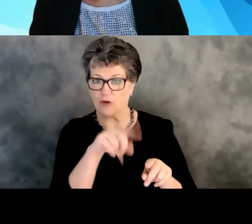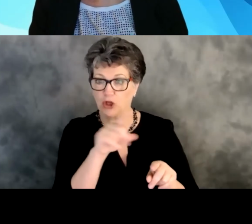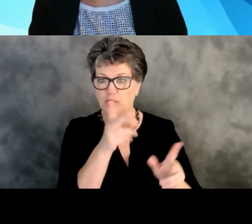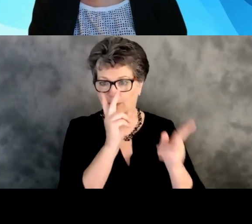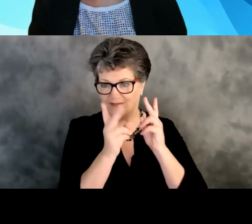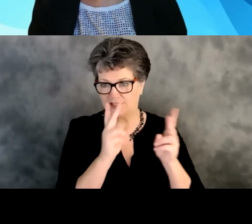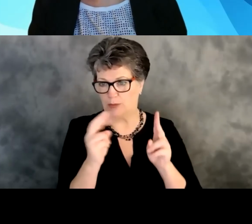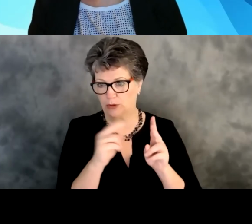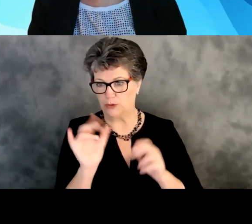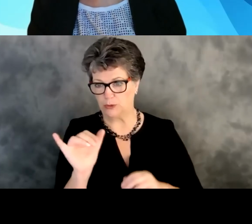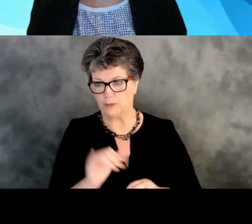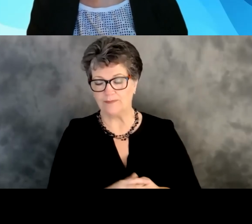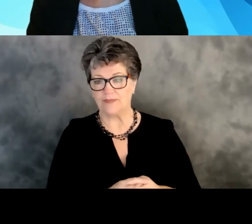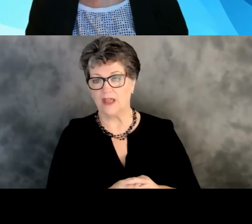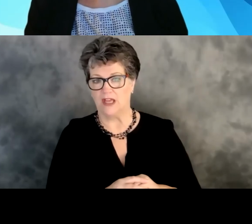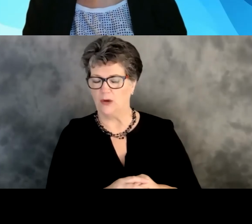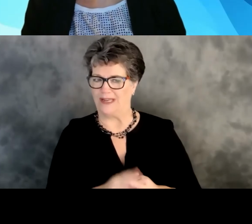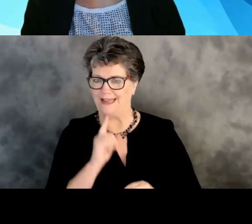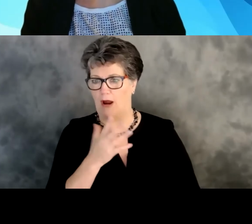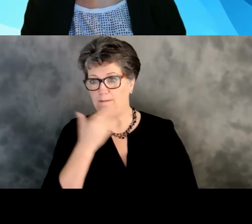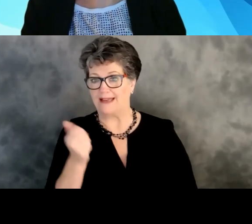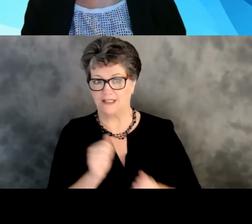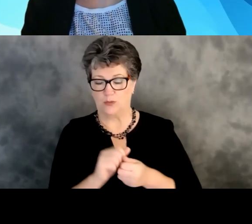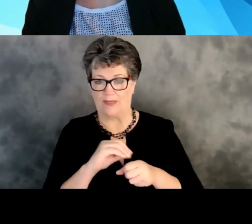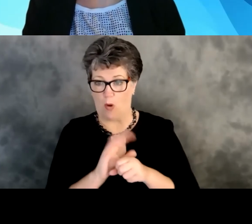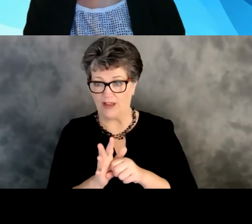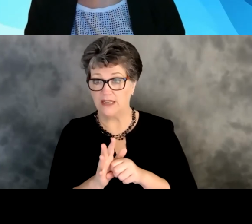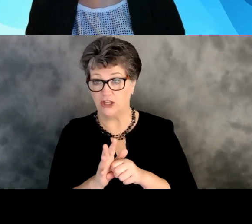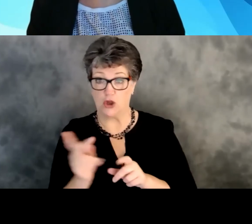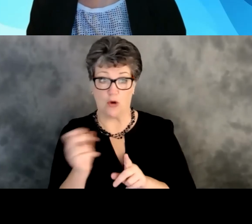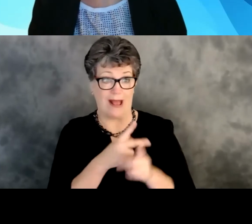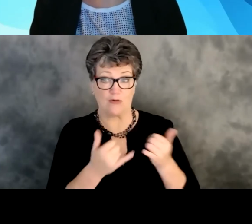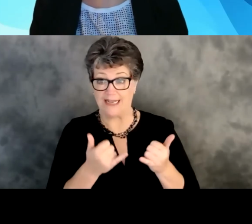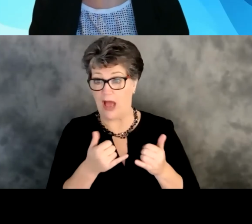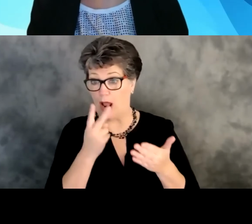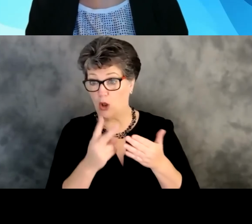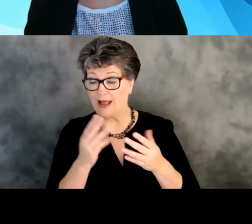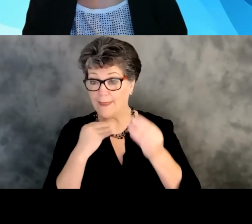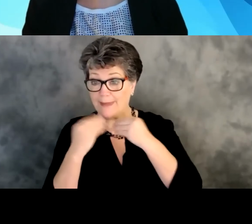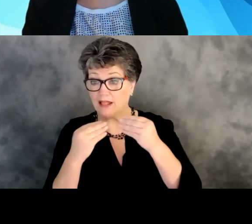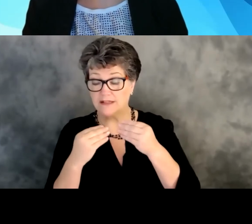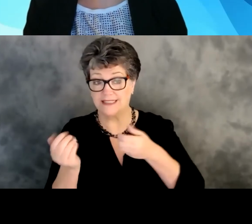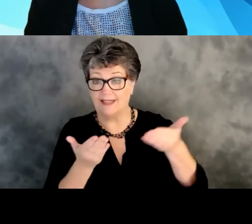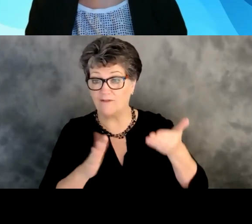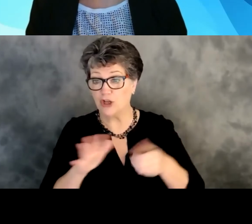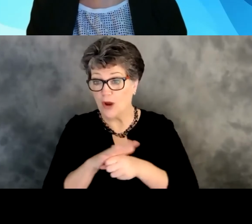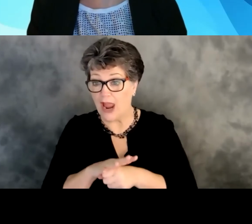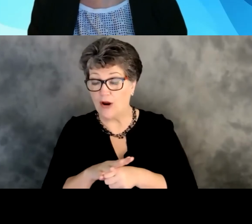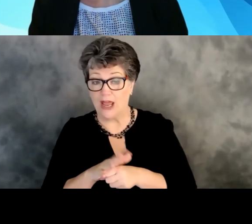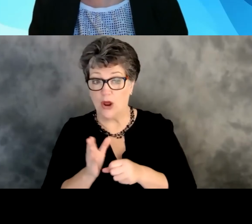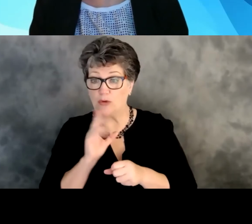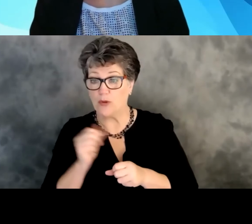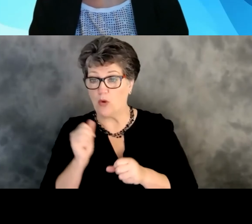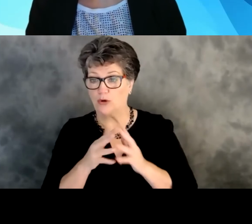And so we did our level best with that in COVID to show, and you can go back right now and look at the meals delivered in your area through Older Americans